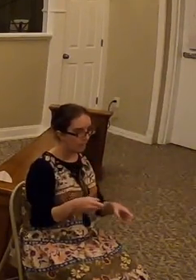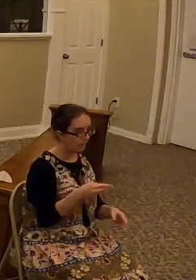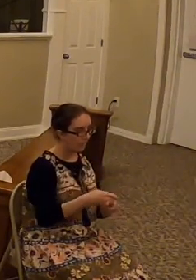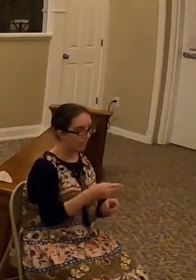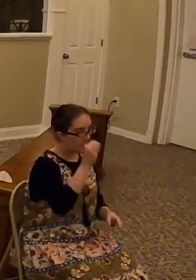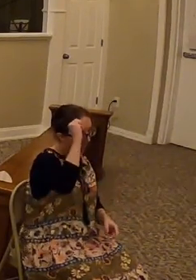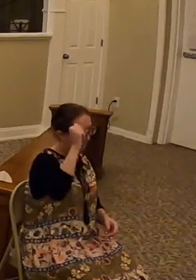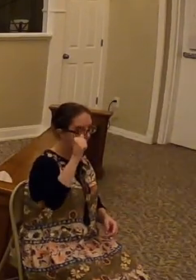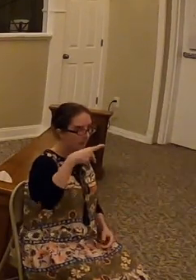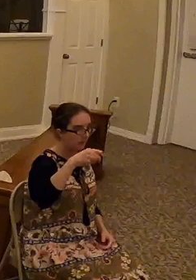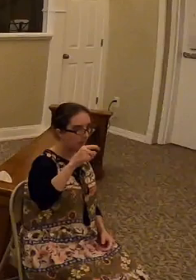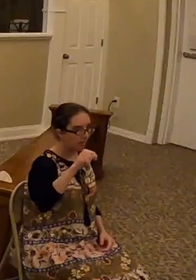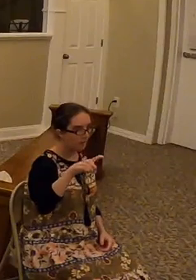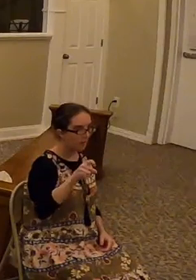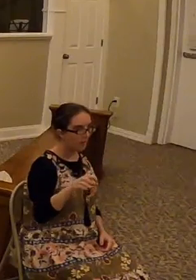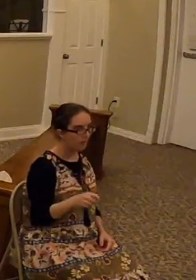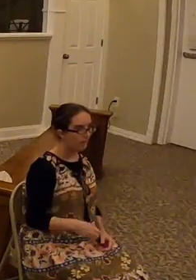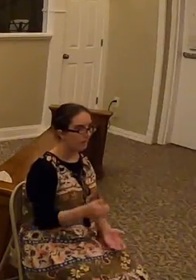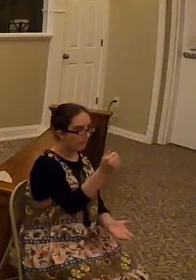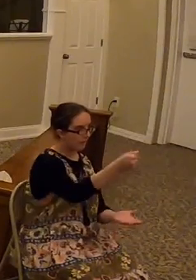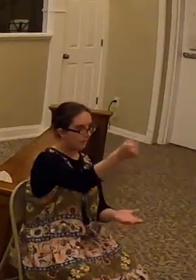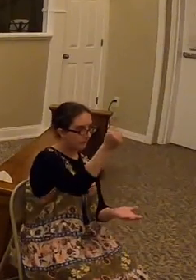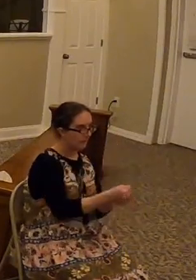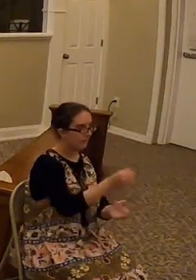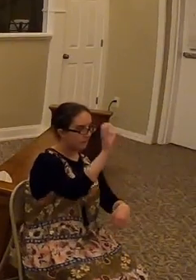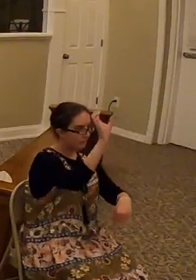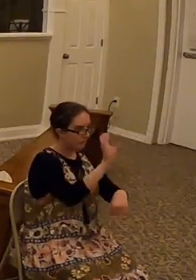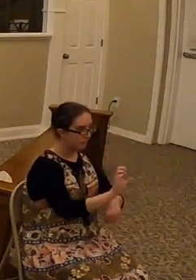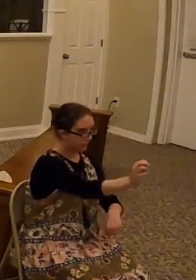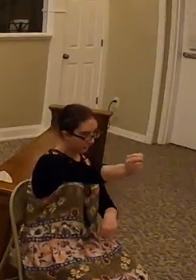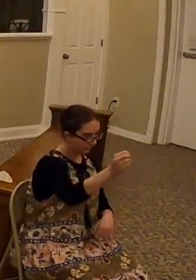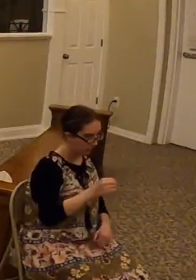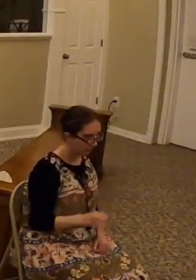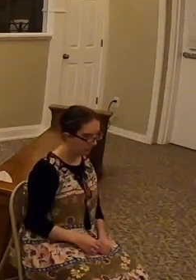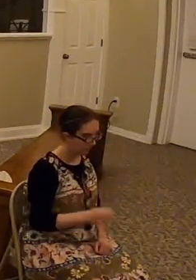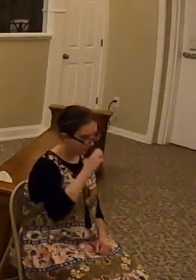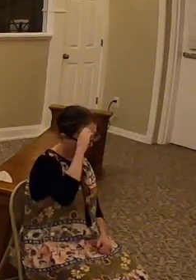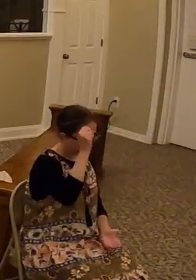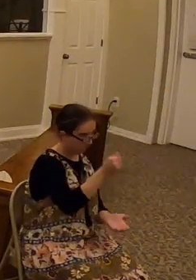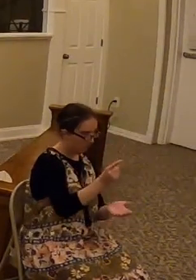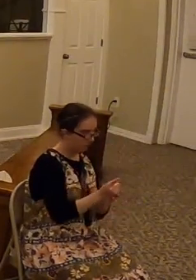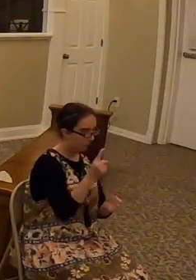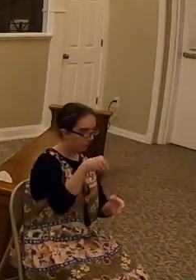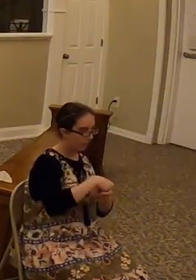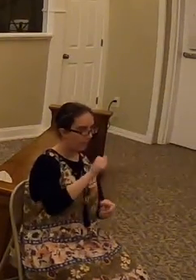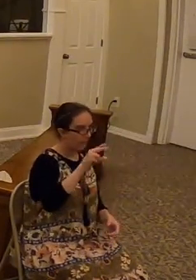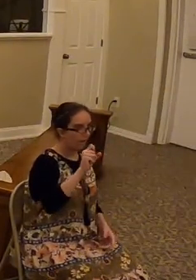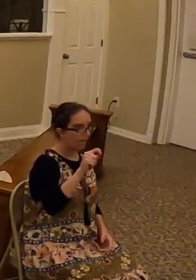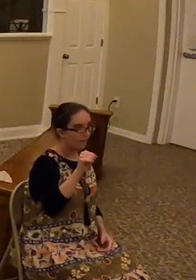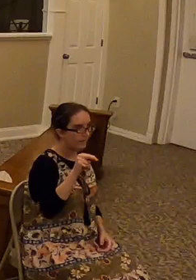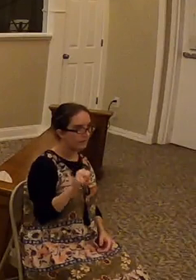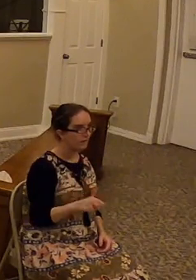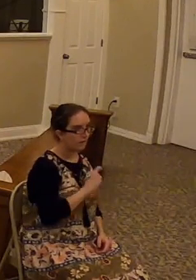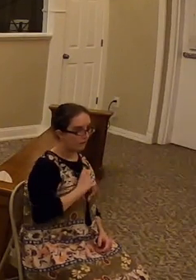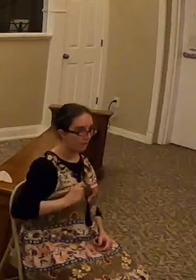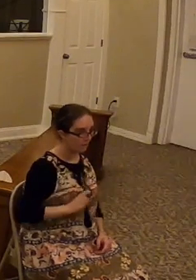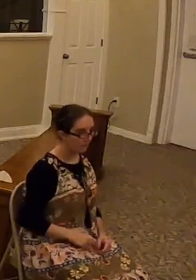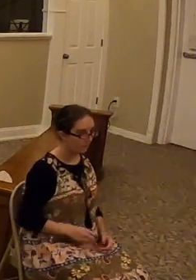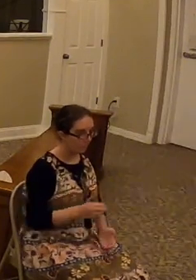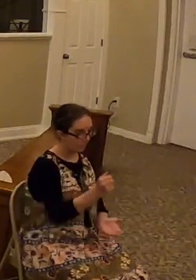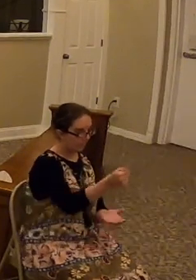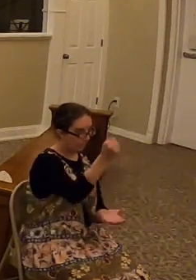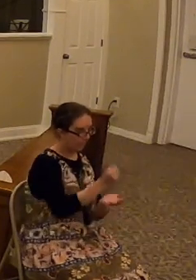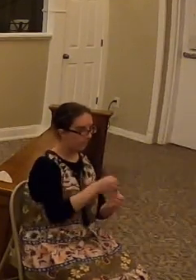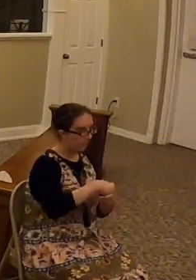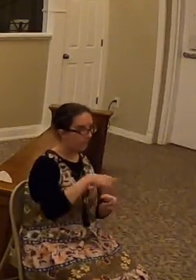Amen. You know what? He established churches. He established one in Austin, Texas. Amen. He